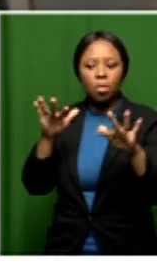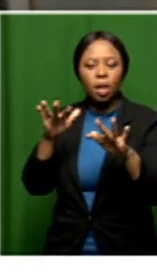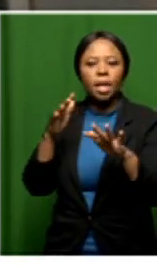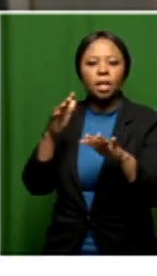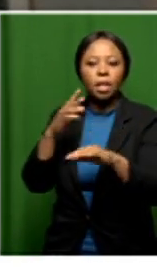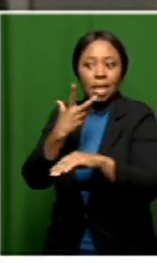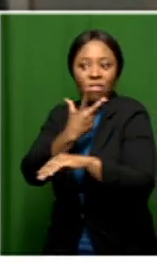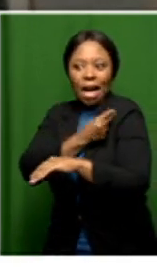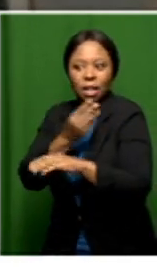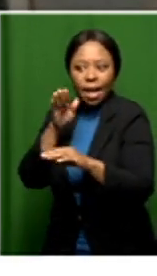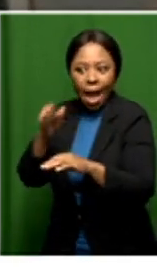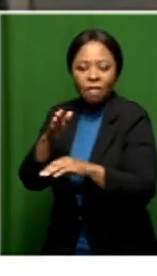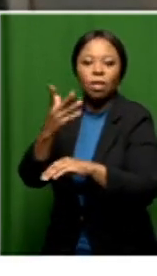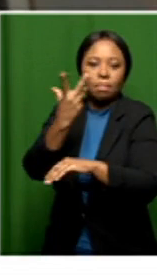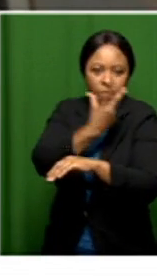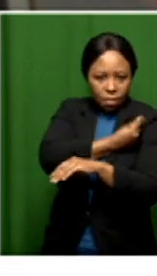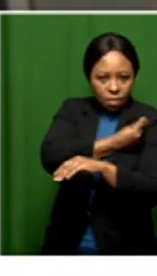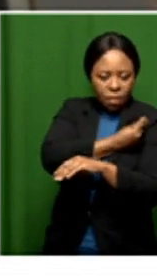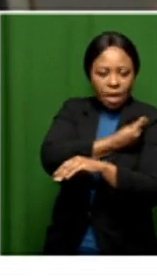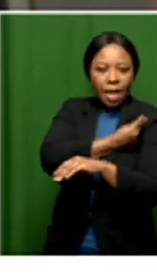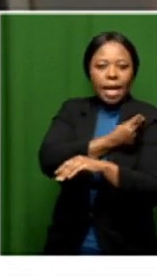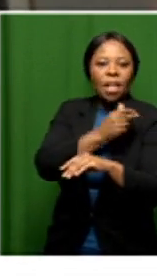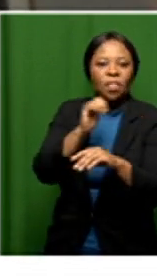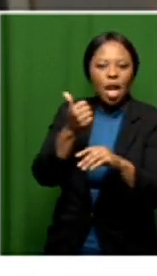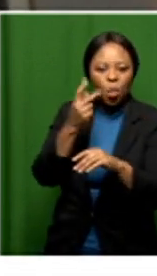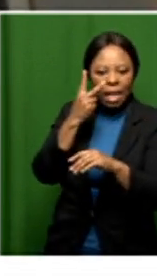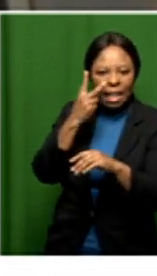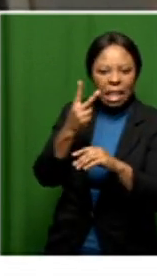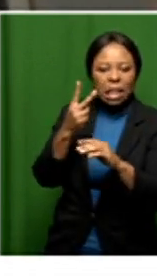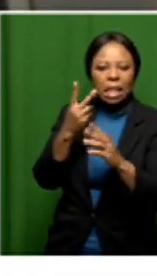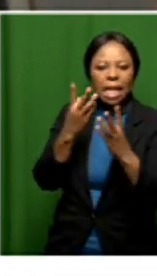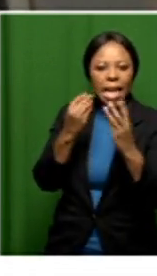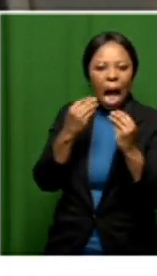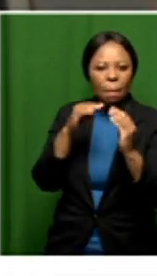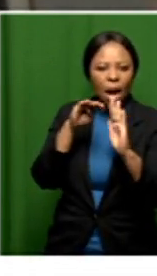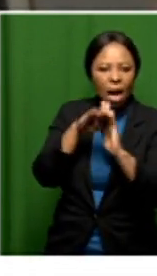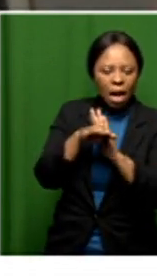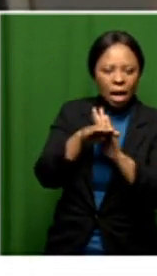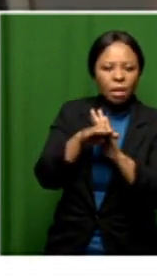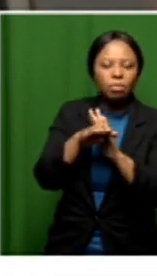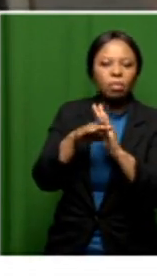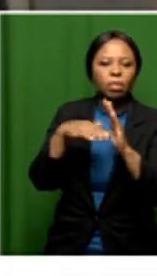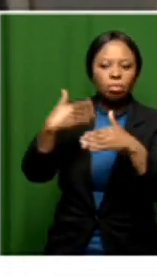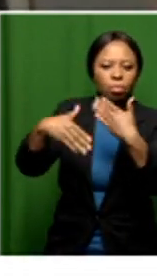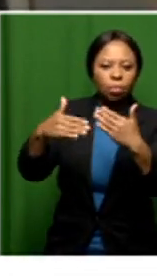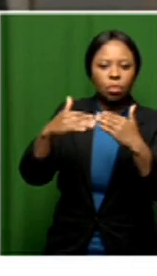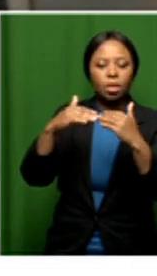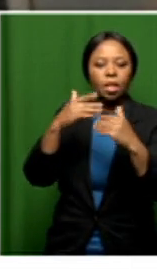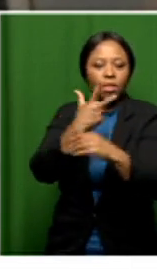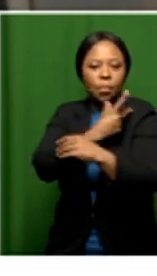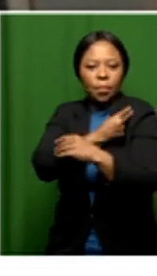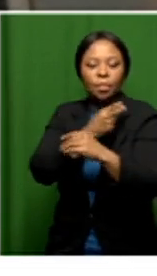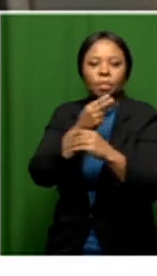soon as it is available. And then we start to see drops in terms of maintenance and sustaining that